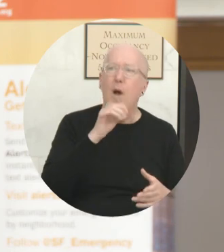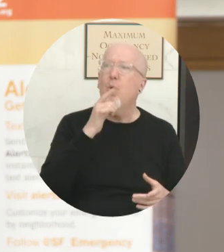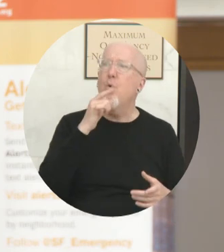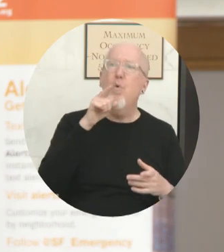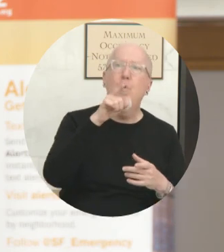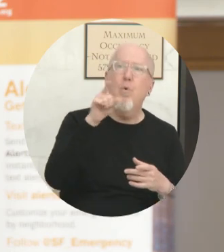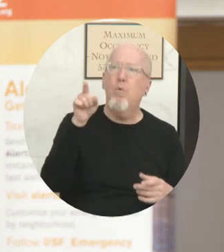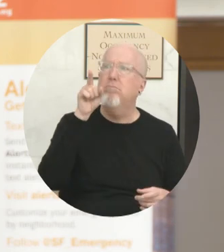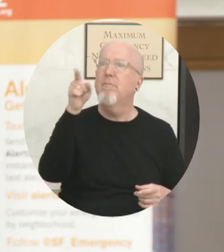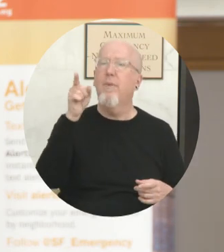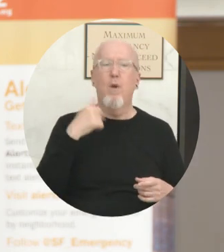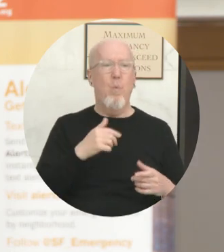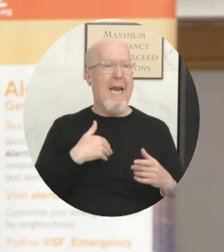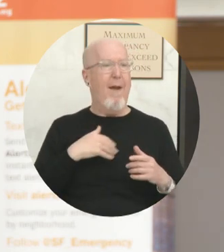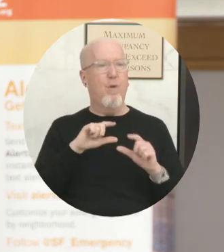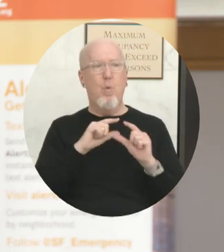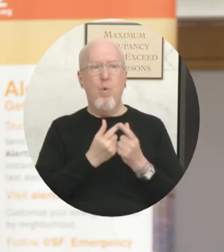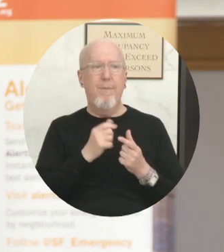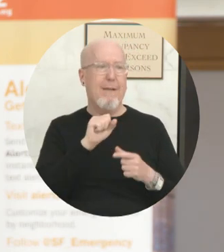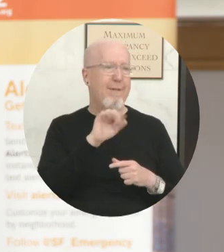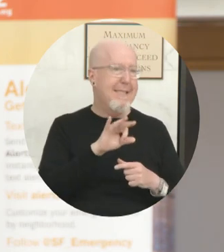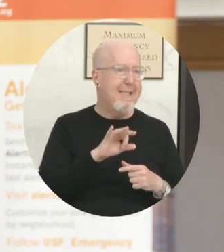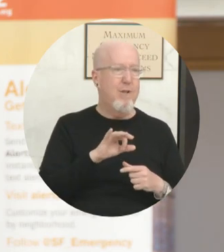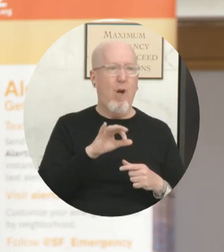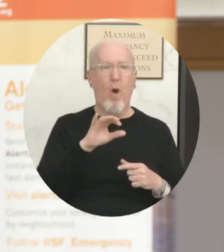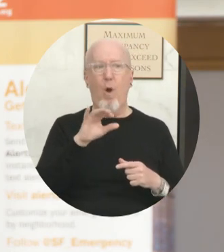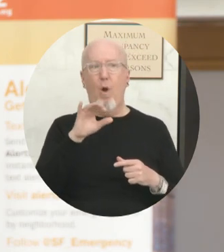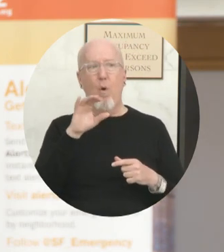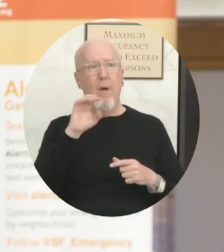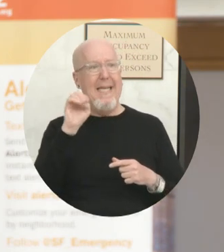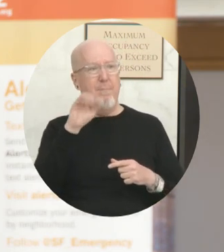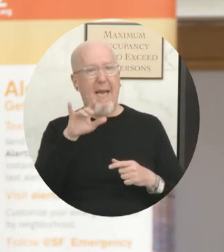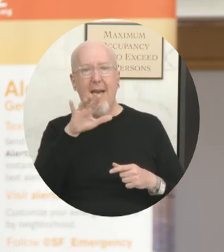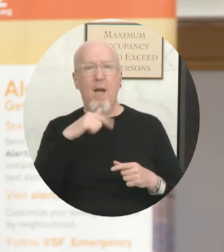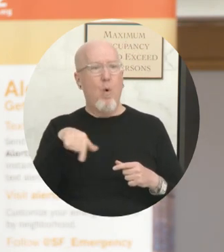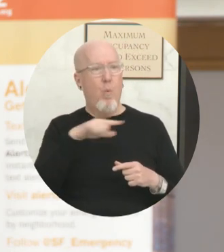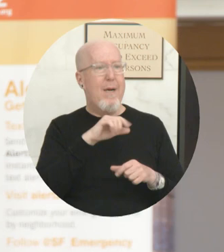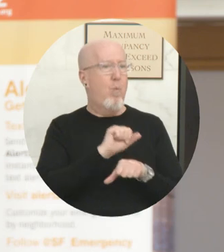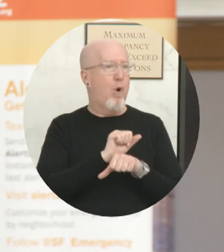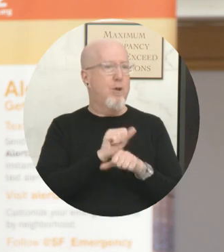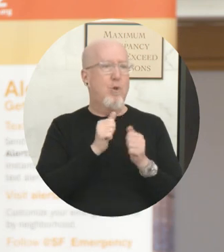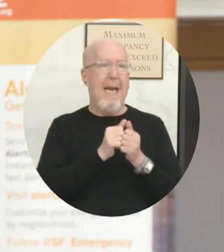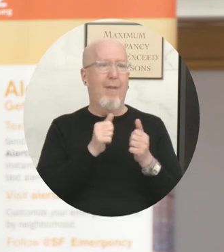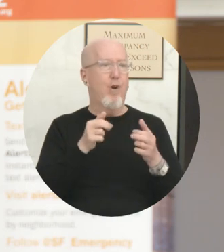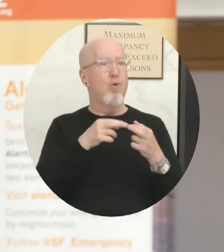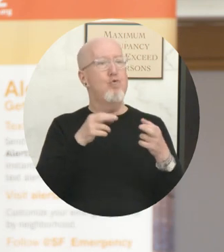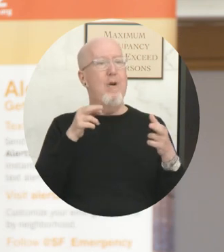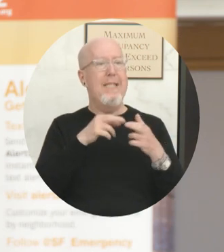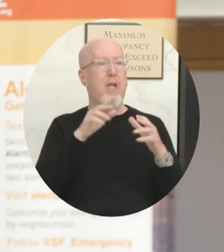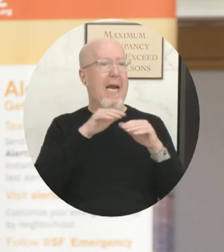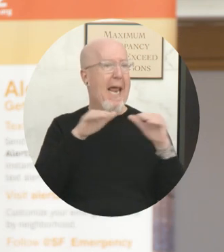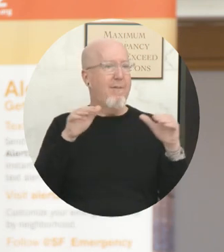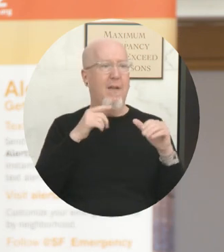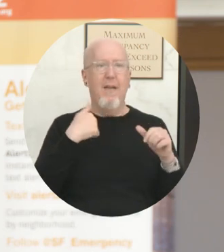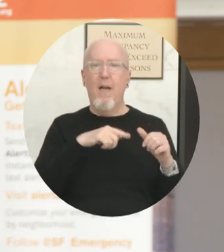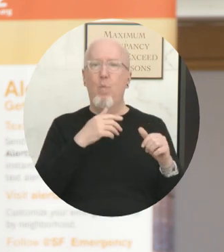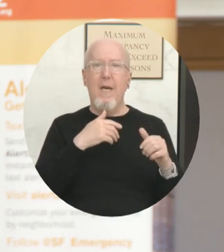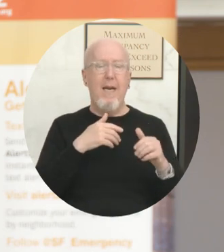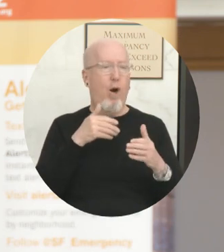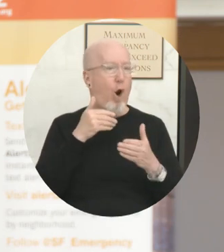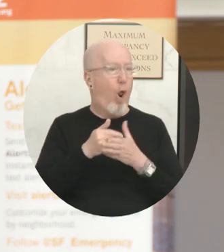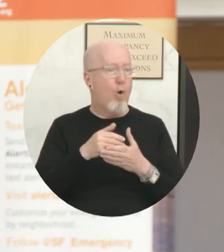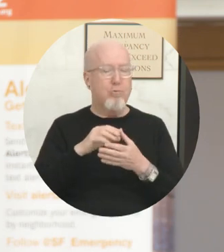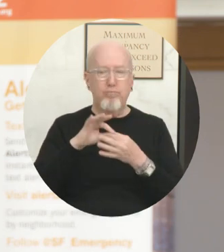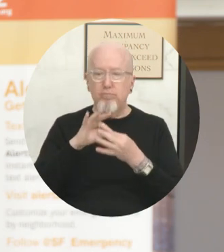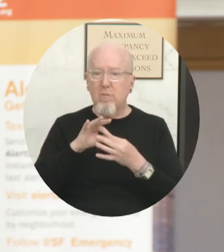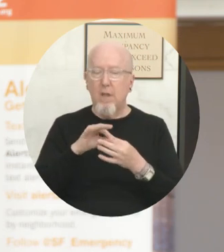you know, San Francisco. We know and we all work together on a regional level with this stuff, and we are so close partnerships with Red Cross and all